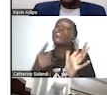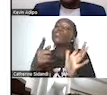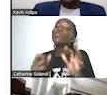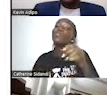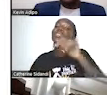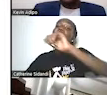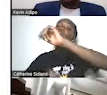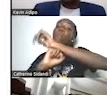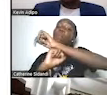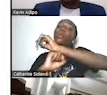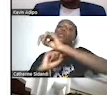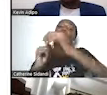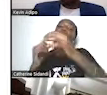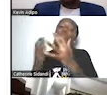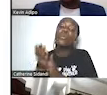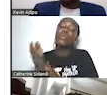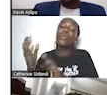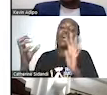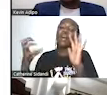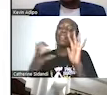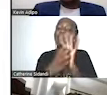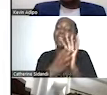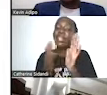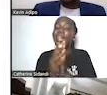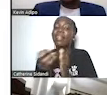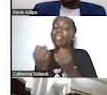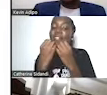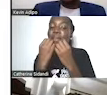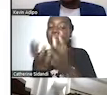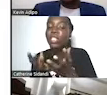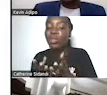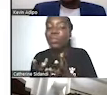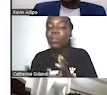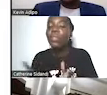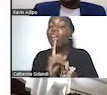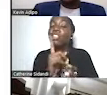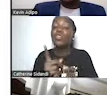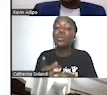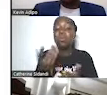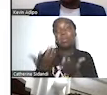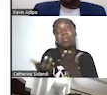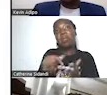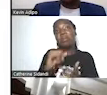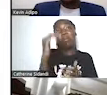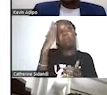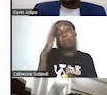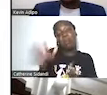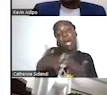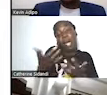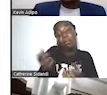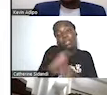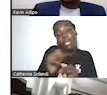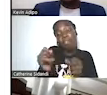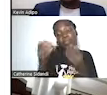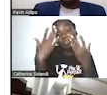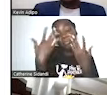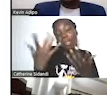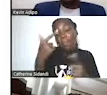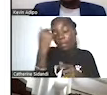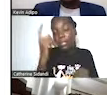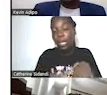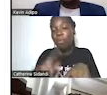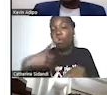adverts and information selling. So at this point, I will not say how much is safe, because again, when you go to hospital, then you